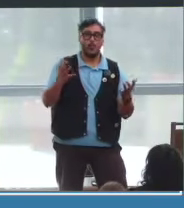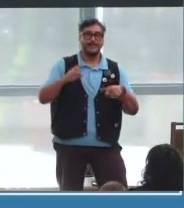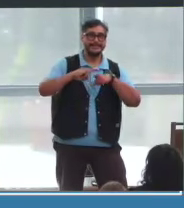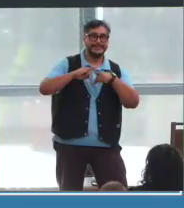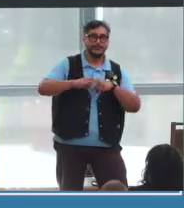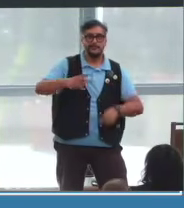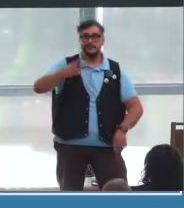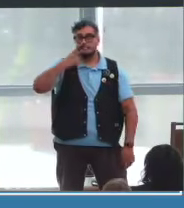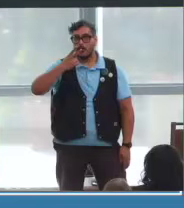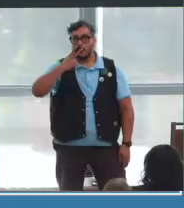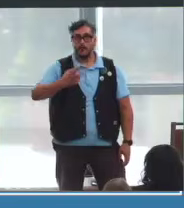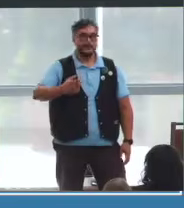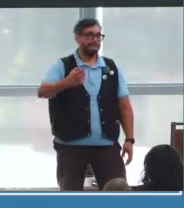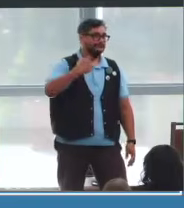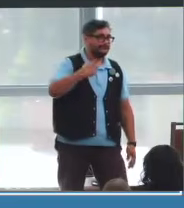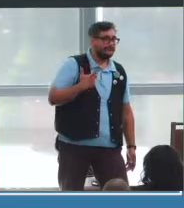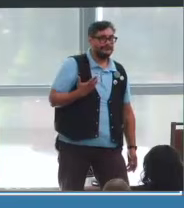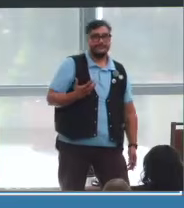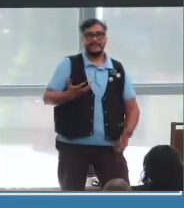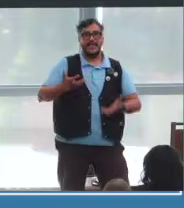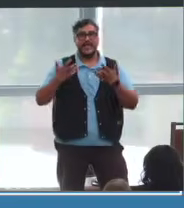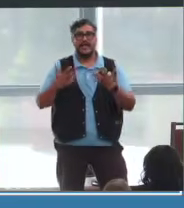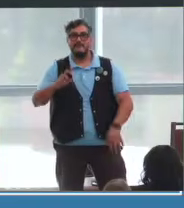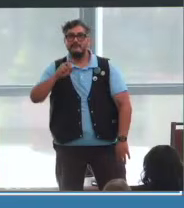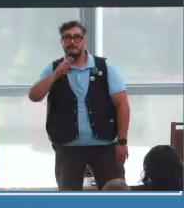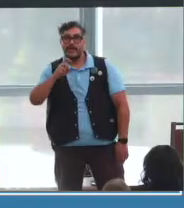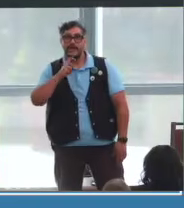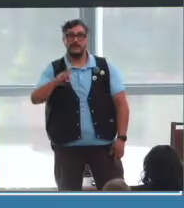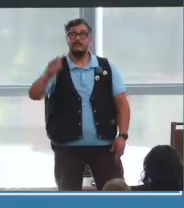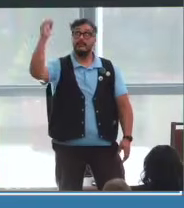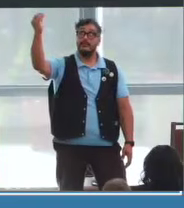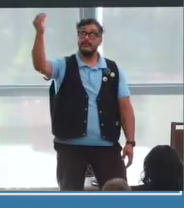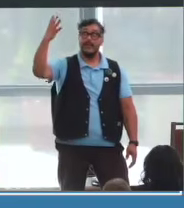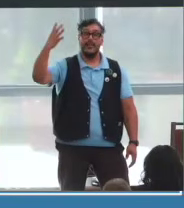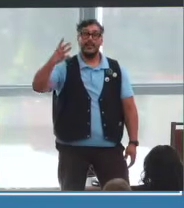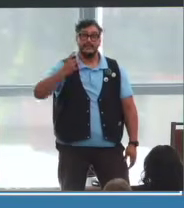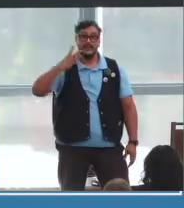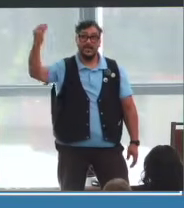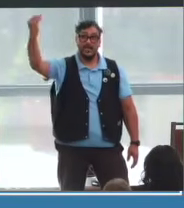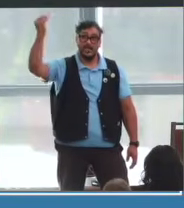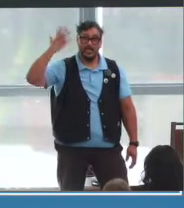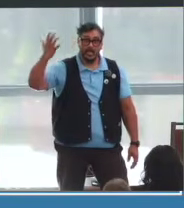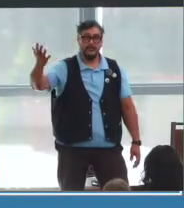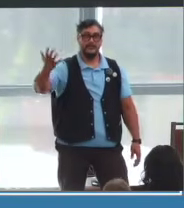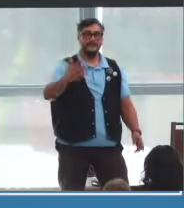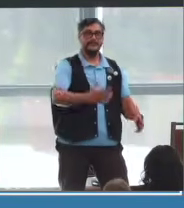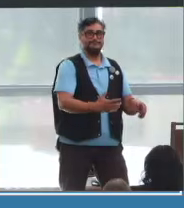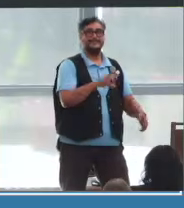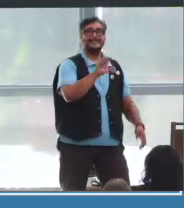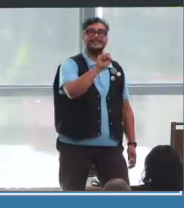smoking, oral contraceptives, heavy metals, ultraviolet light from the sun, silica from implants